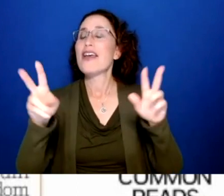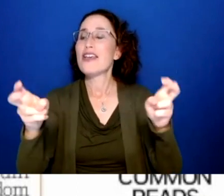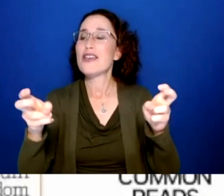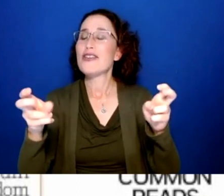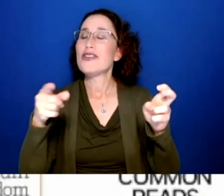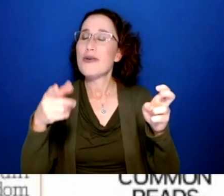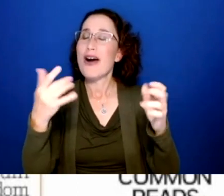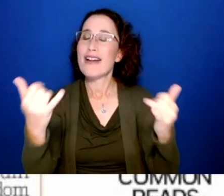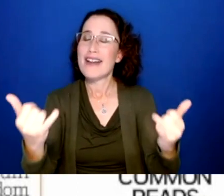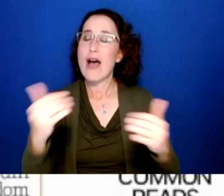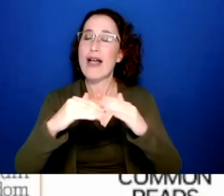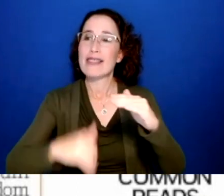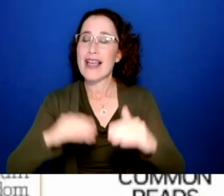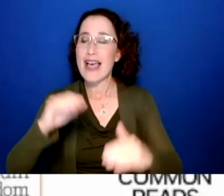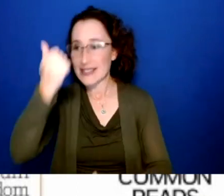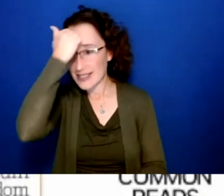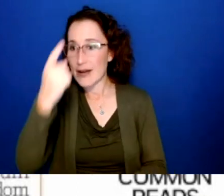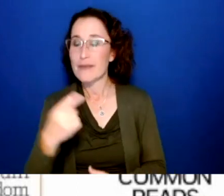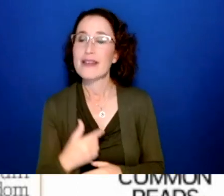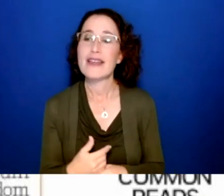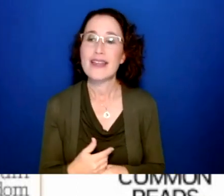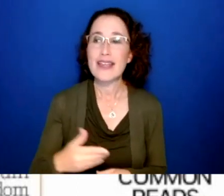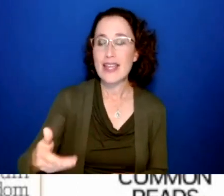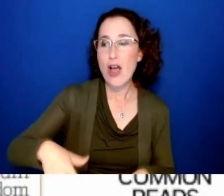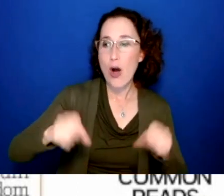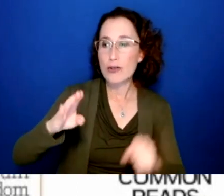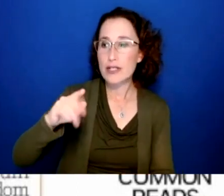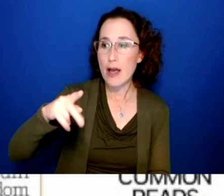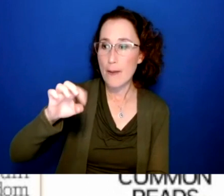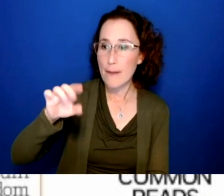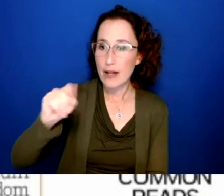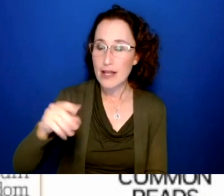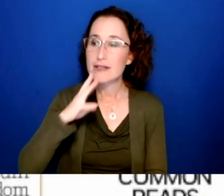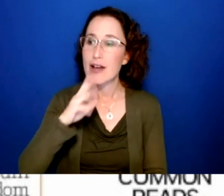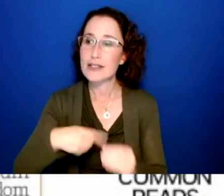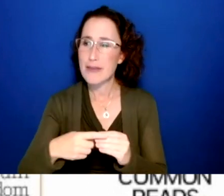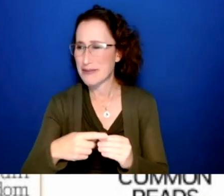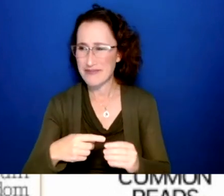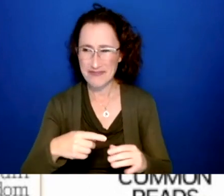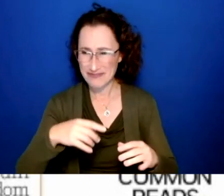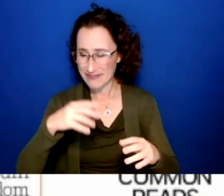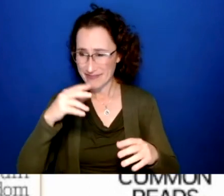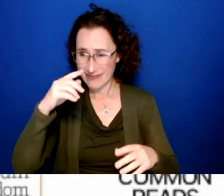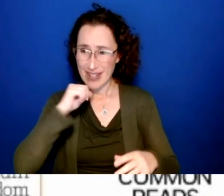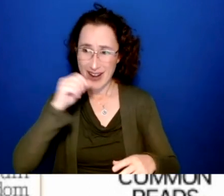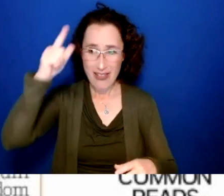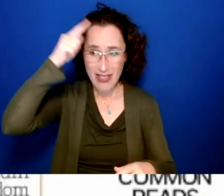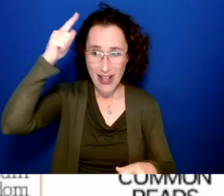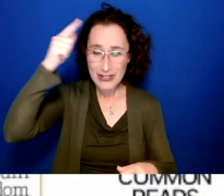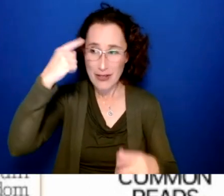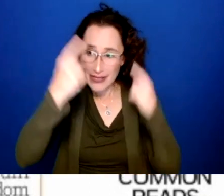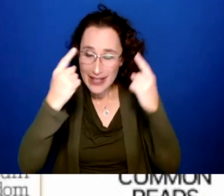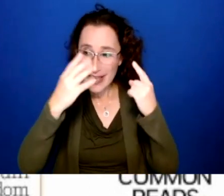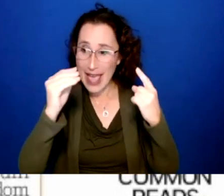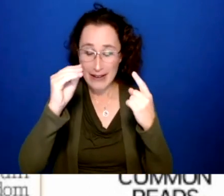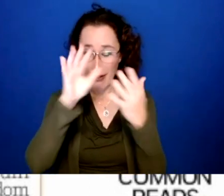So Smart podcast and speaks internationally about irrational thinking and delusion. Before finding internet fame, he graduated